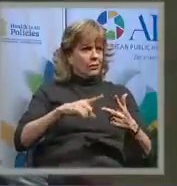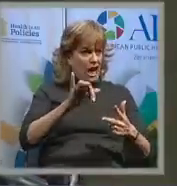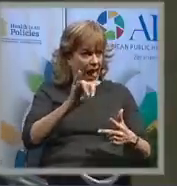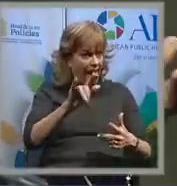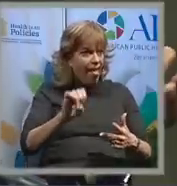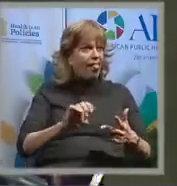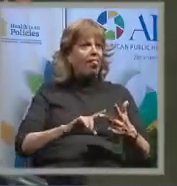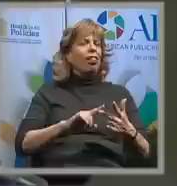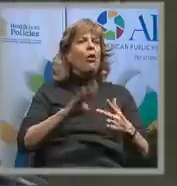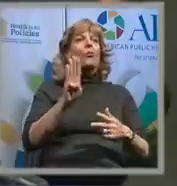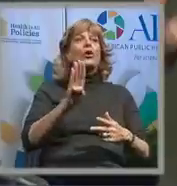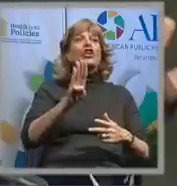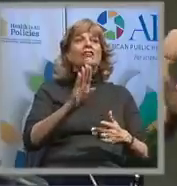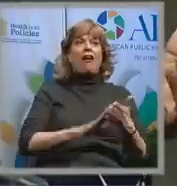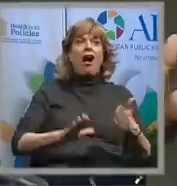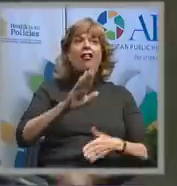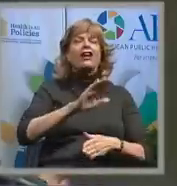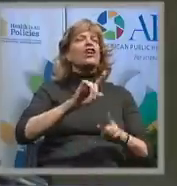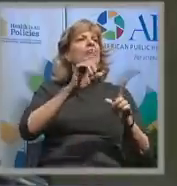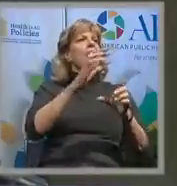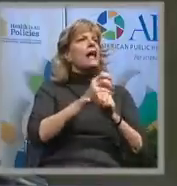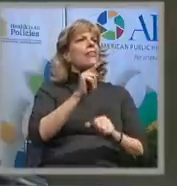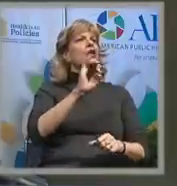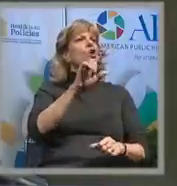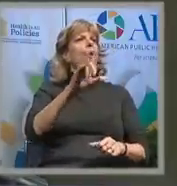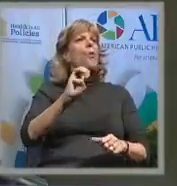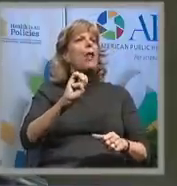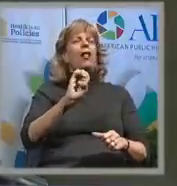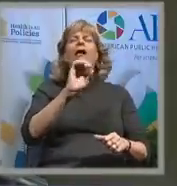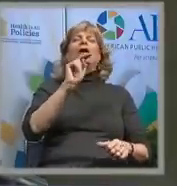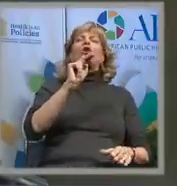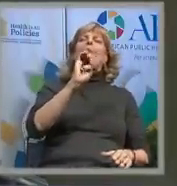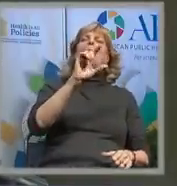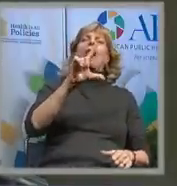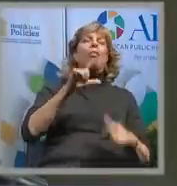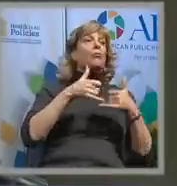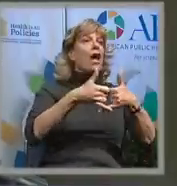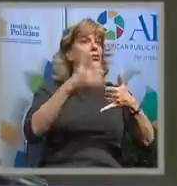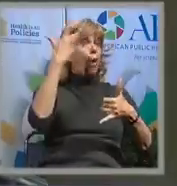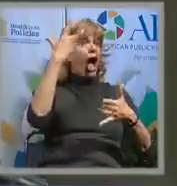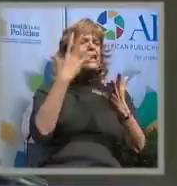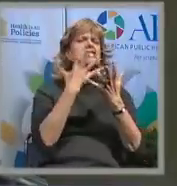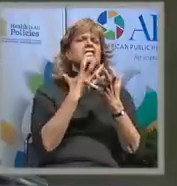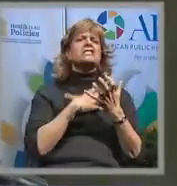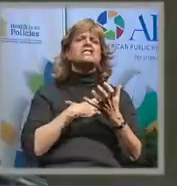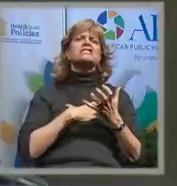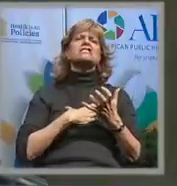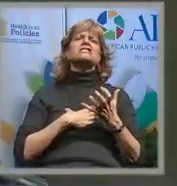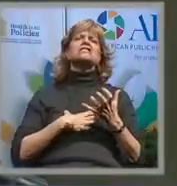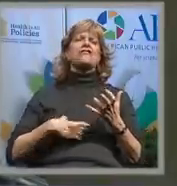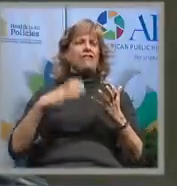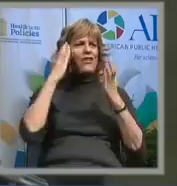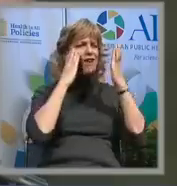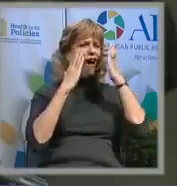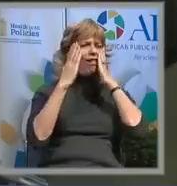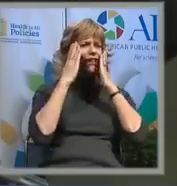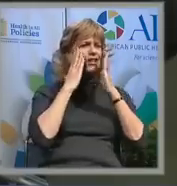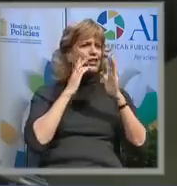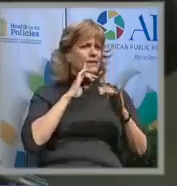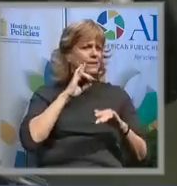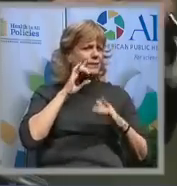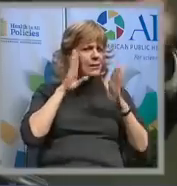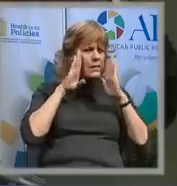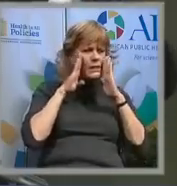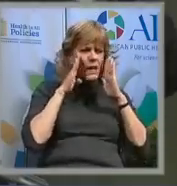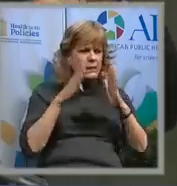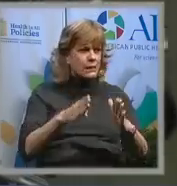called, or Brooklyn College. They went on and got the Nobel Prize. Why? A hunger for the knowledge. And intensity, this is what I see with my students, is when I